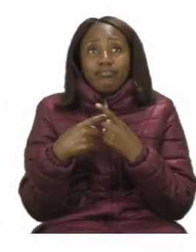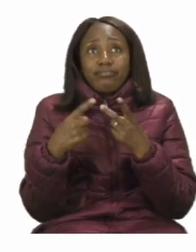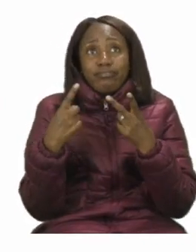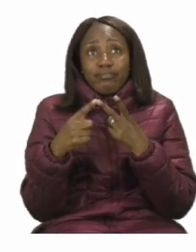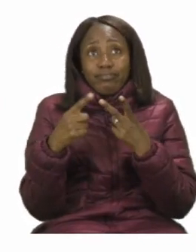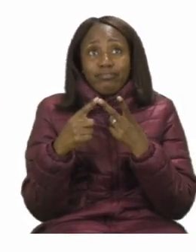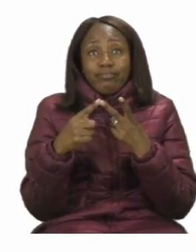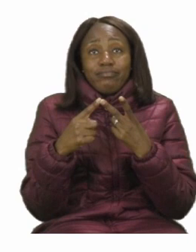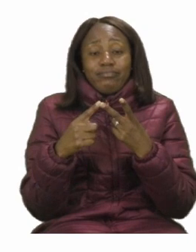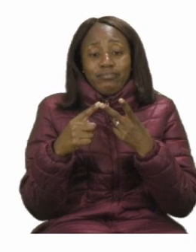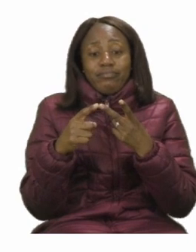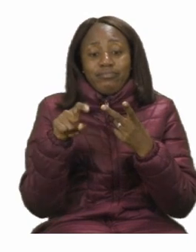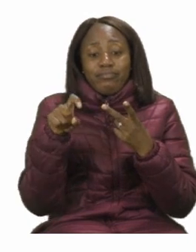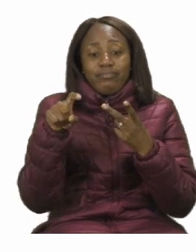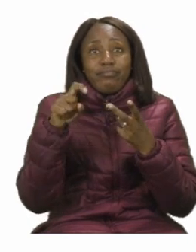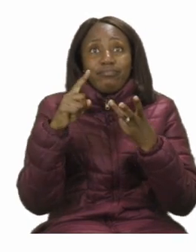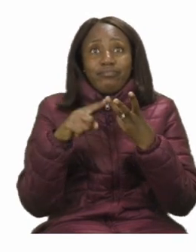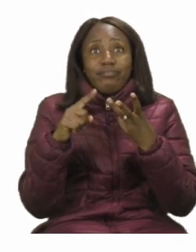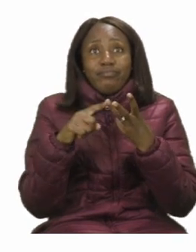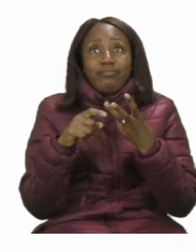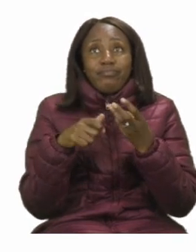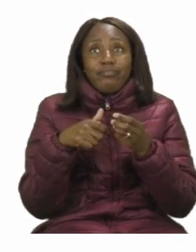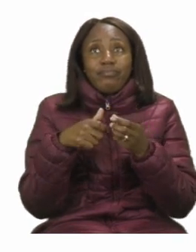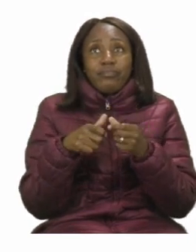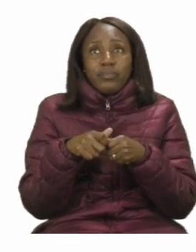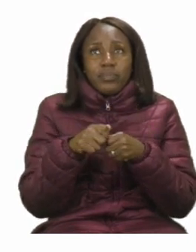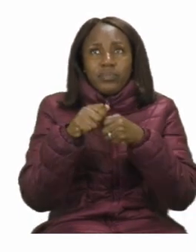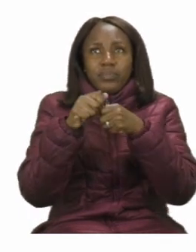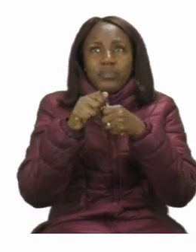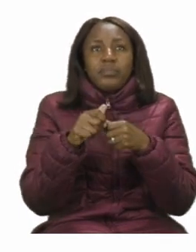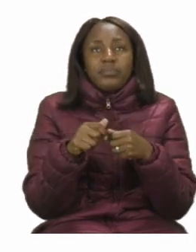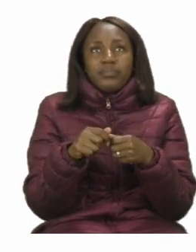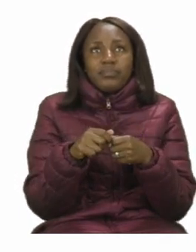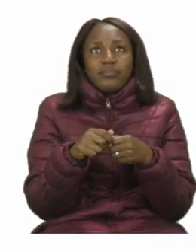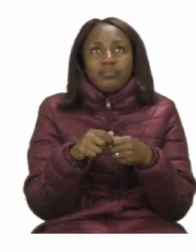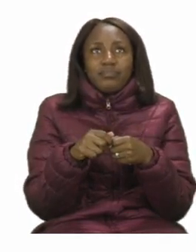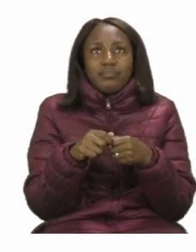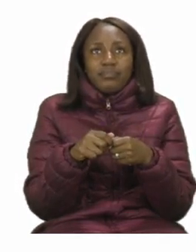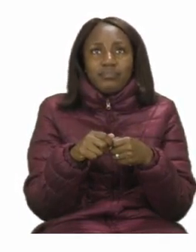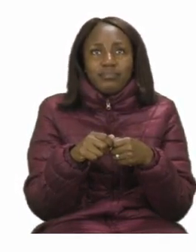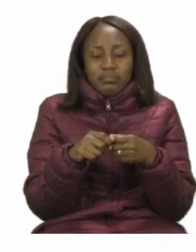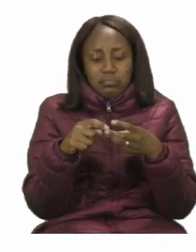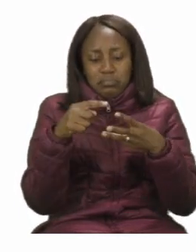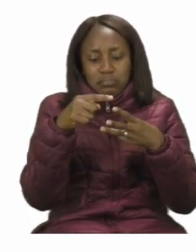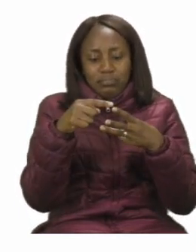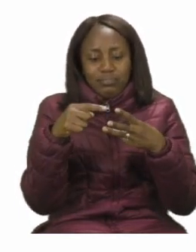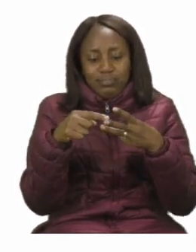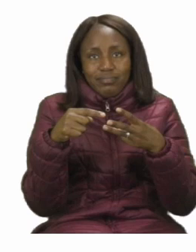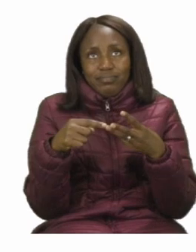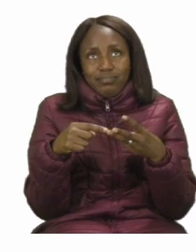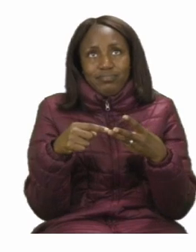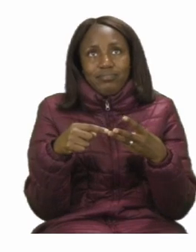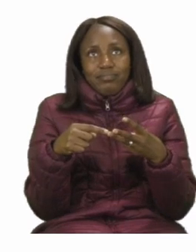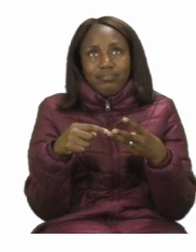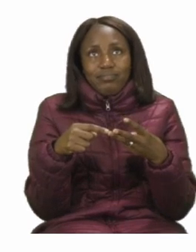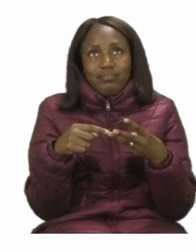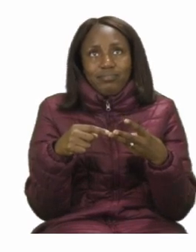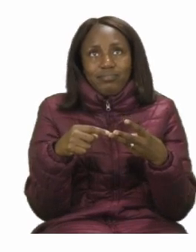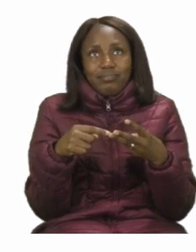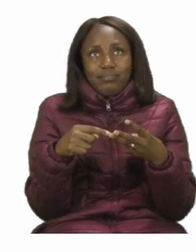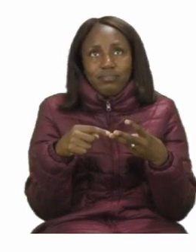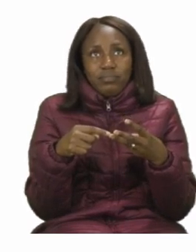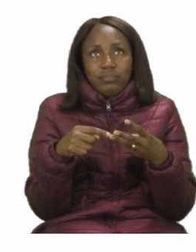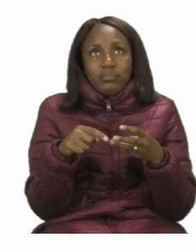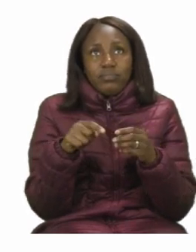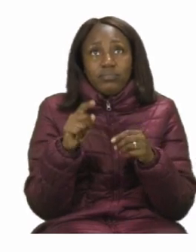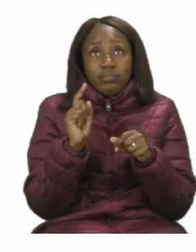in centimeters. Okay, there you have 1, 2, 3 objects. There you see